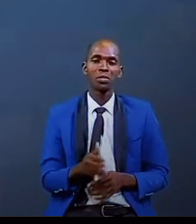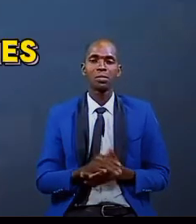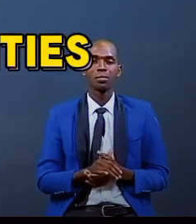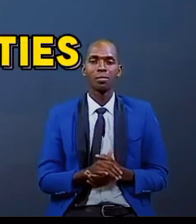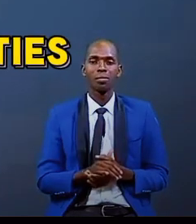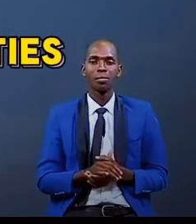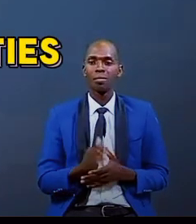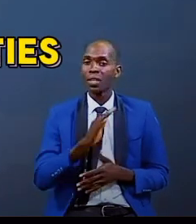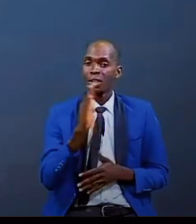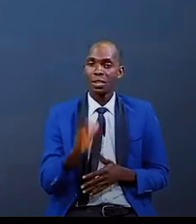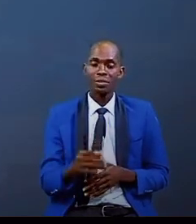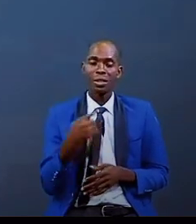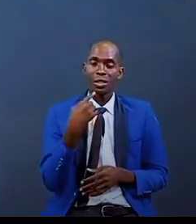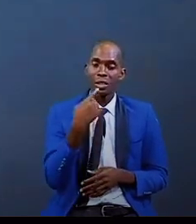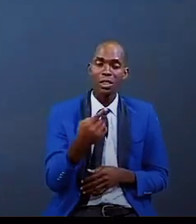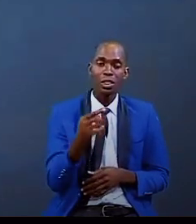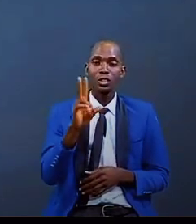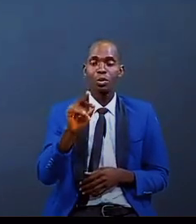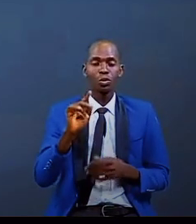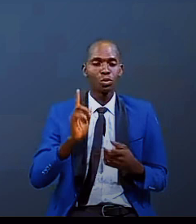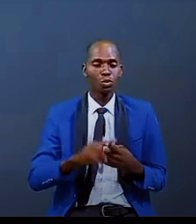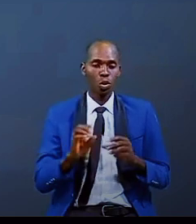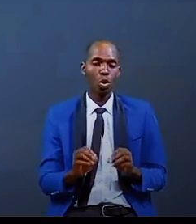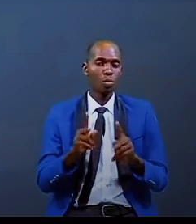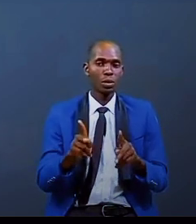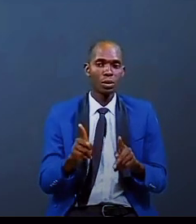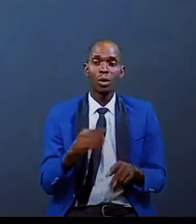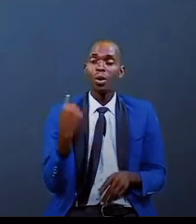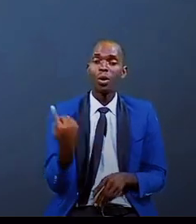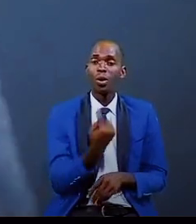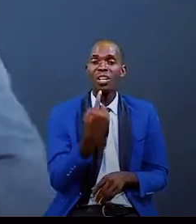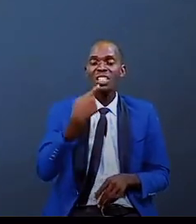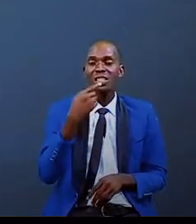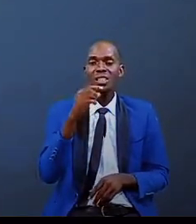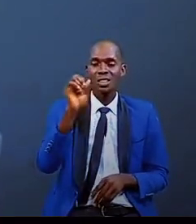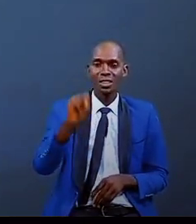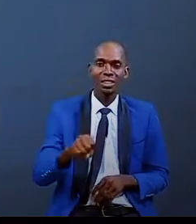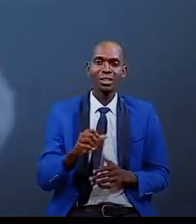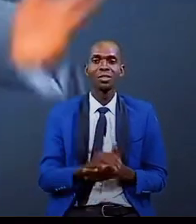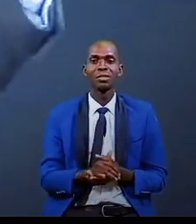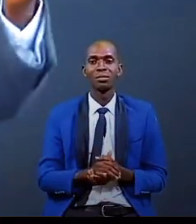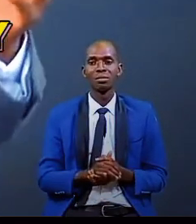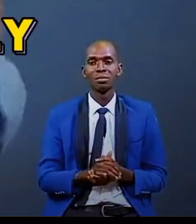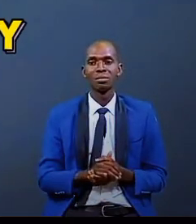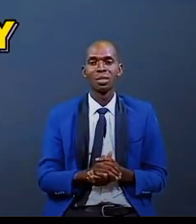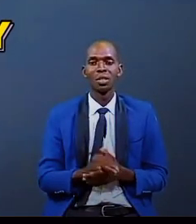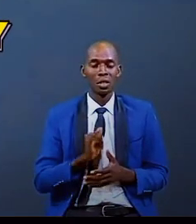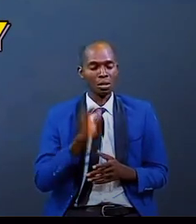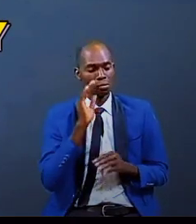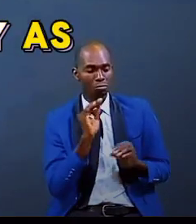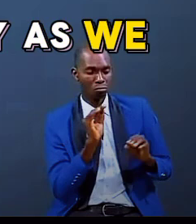to opportunities. I will say yes. And then I will teach him.